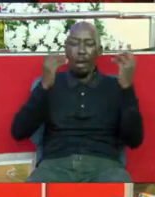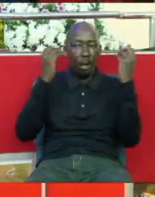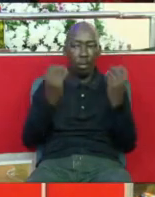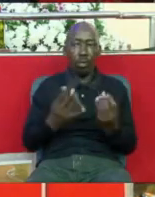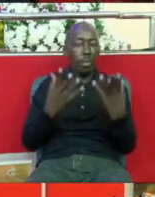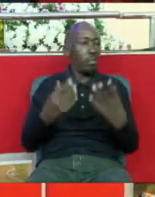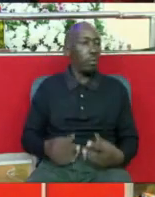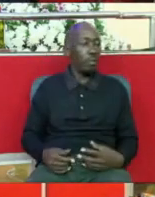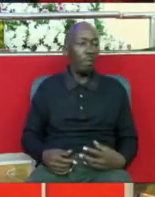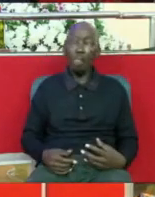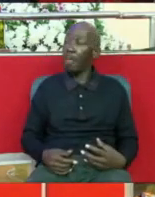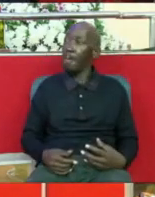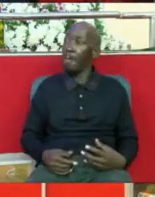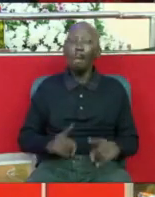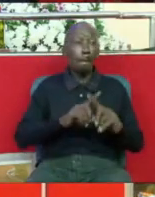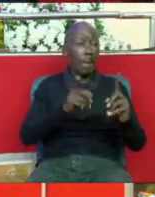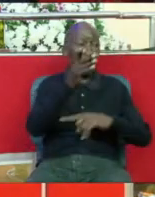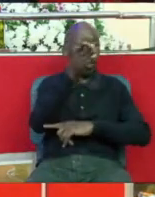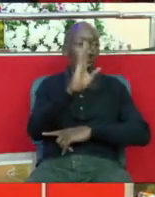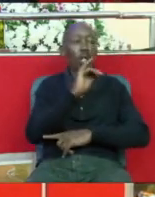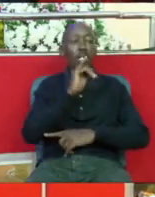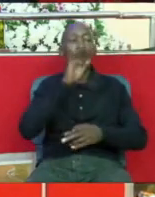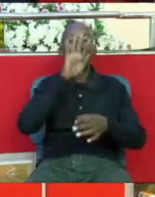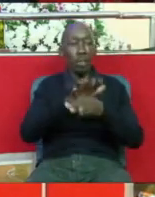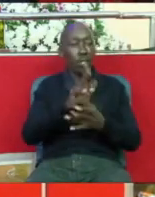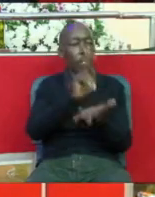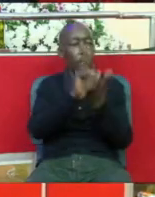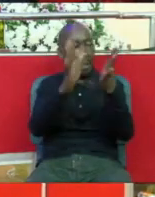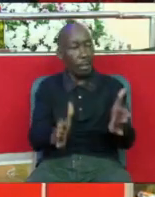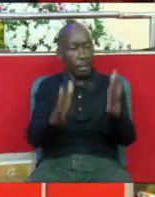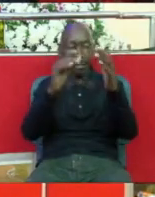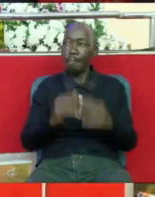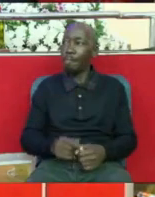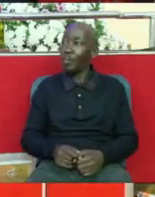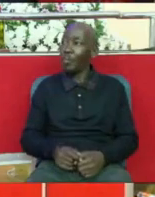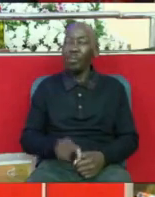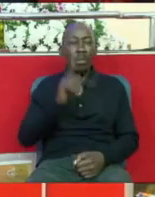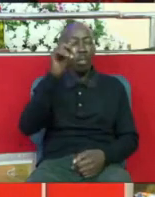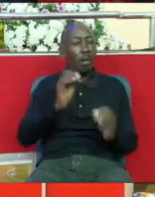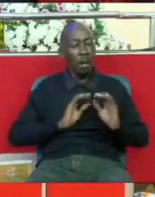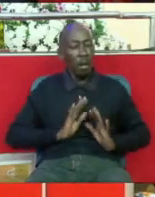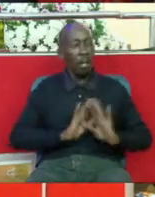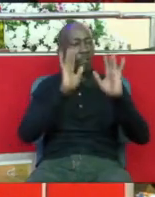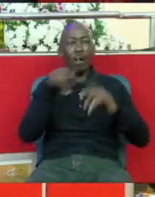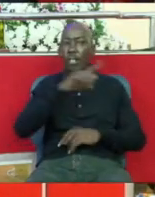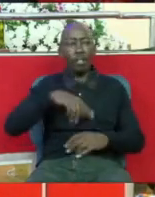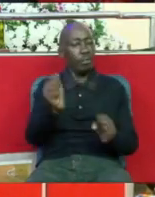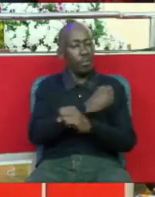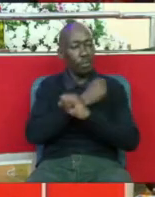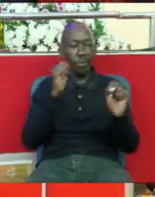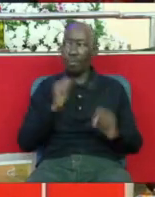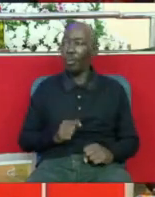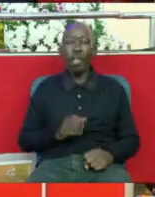ukahisi hili ni jambo kubwa sana. But God is a promise keeper. Lakini Mungu ni Mungu ambaye He will not leave us or forsake us. Hata tuacha.